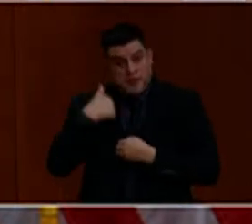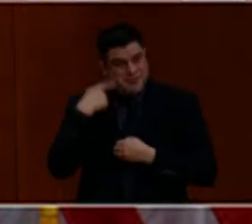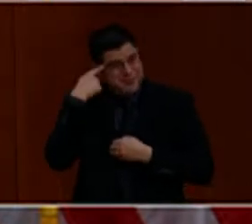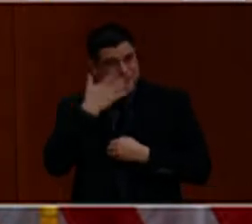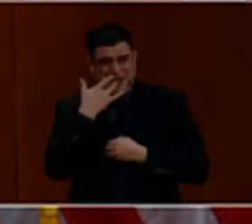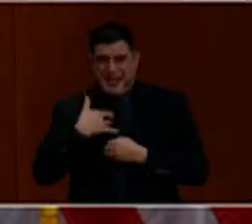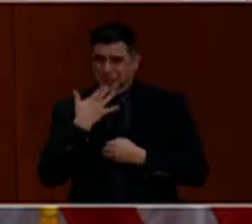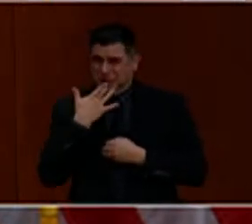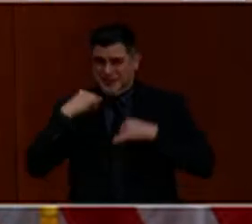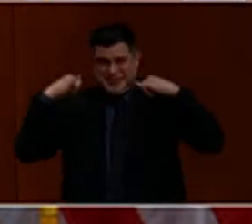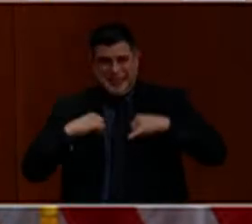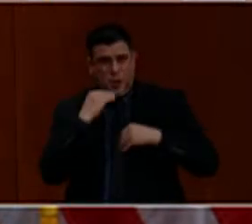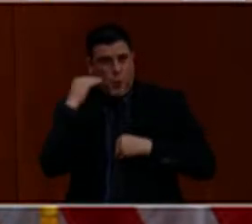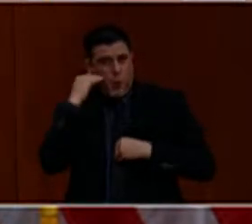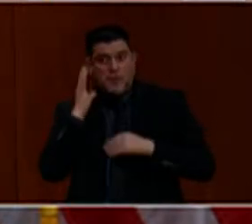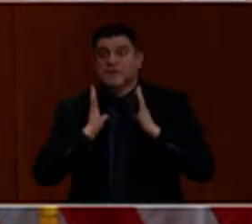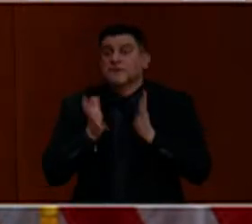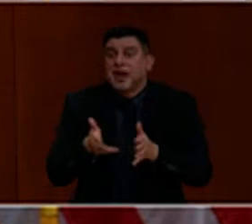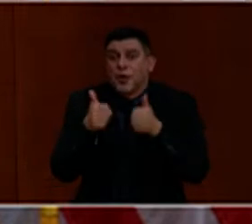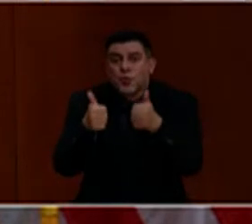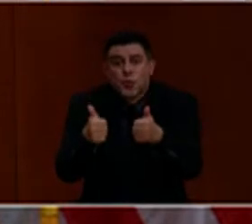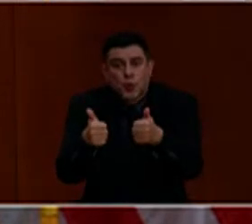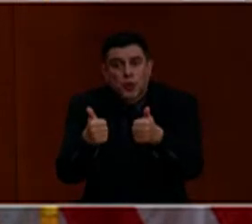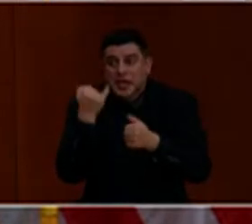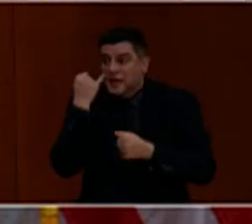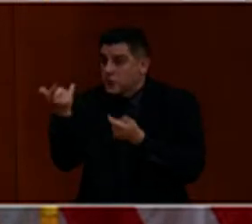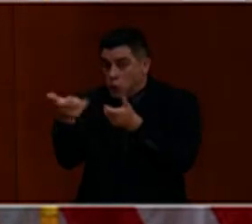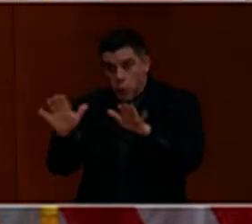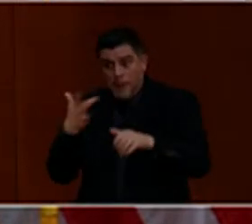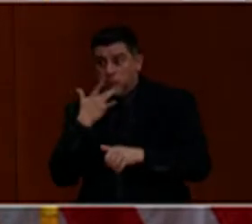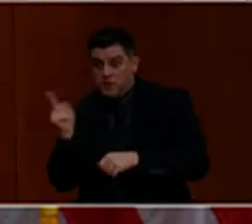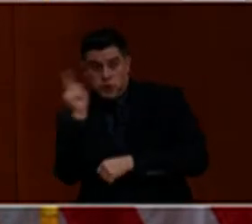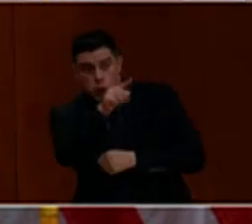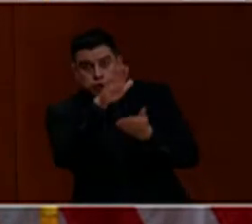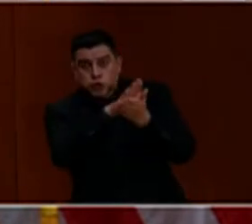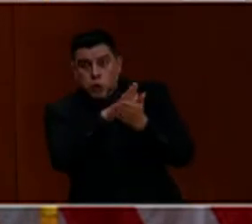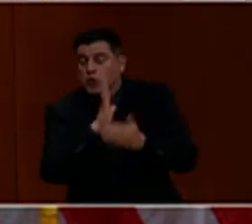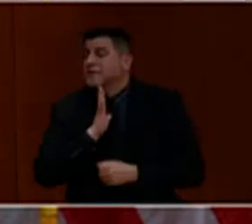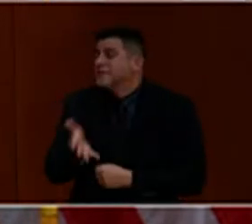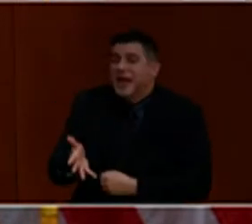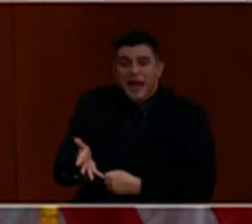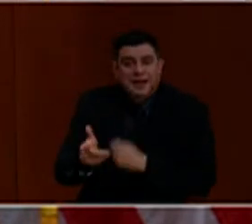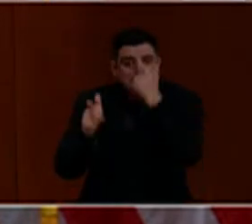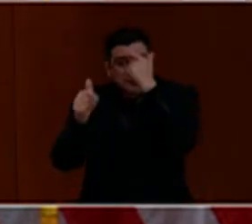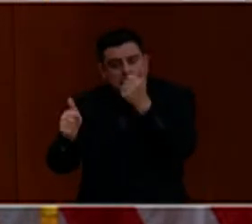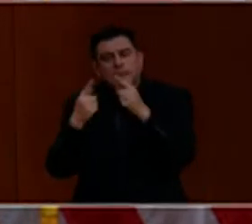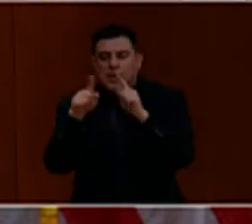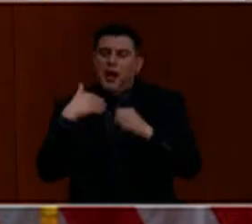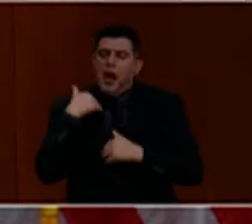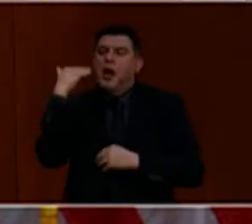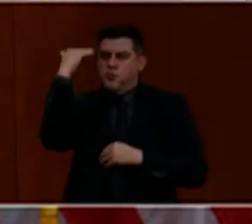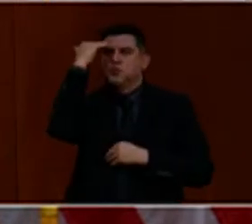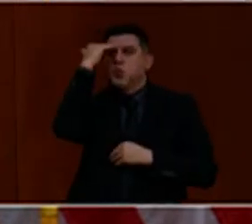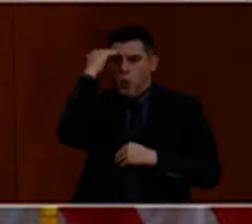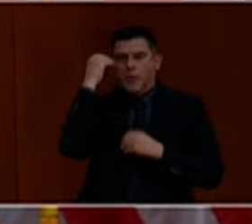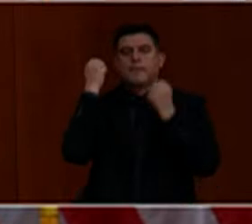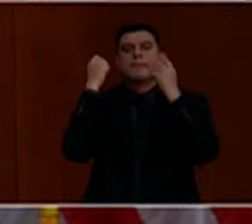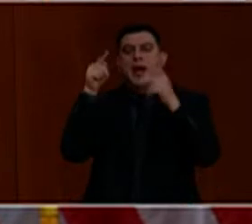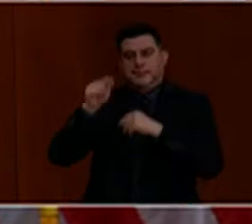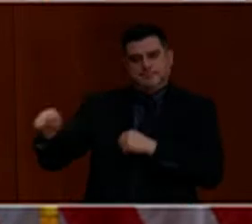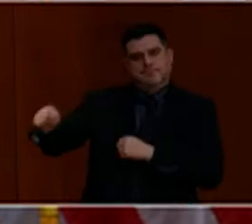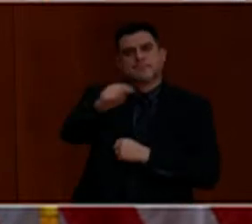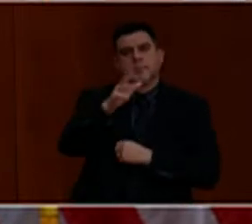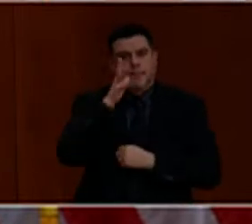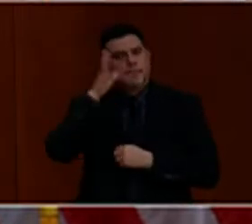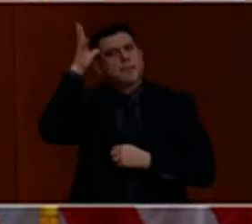send them to brick and mortar if they're not comfortable doing it. But I also know there are a lot of parents out there who really do want to